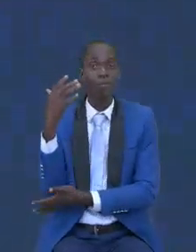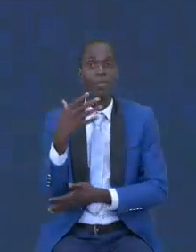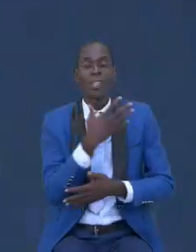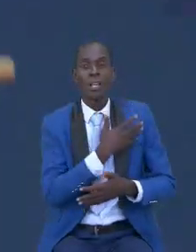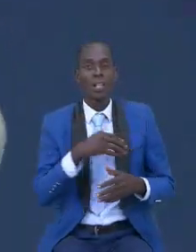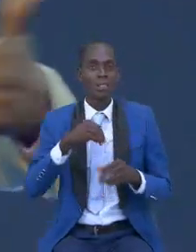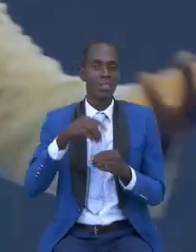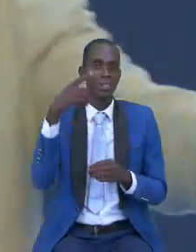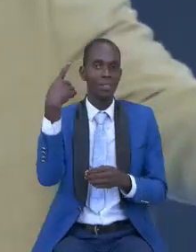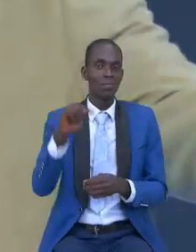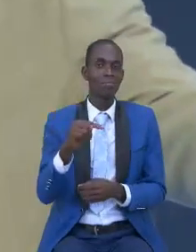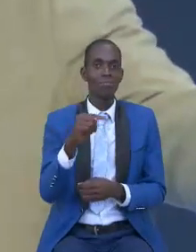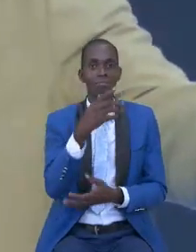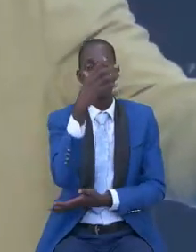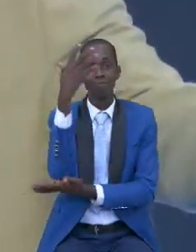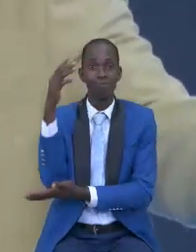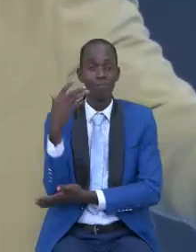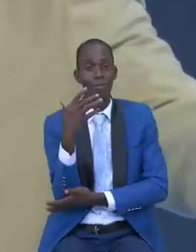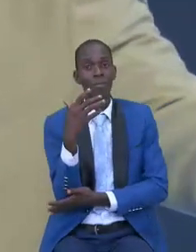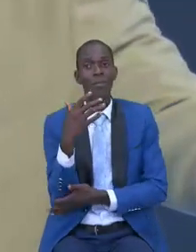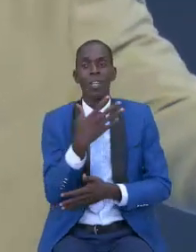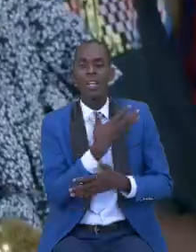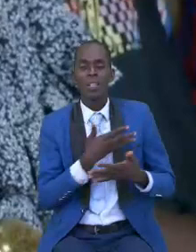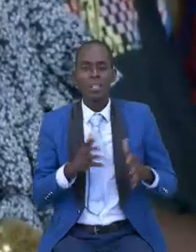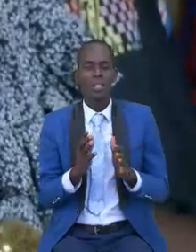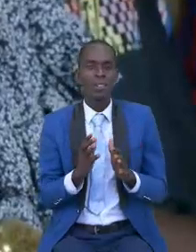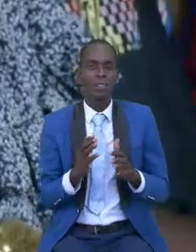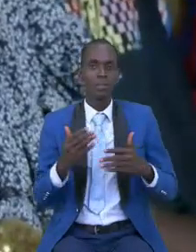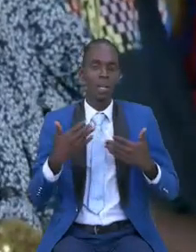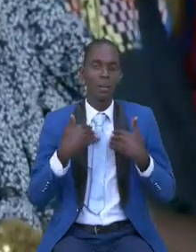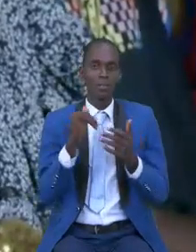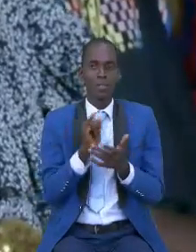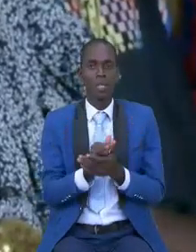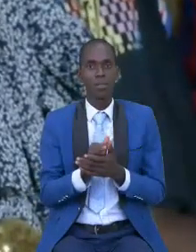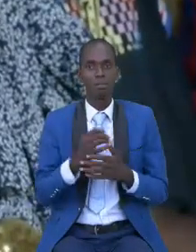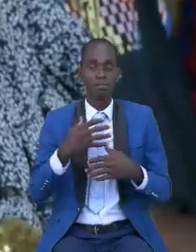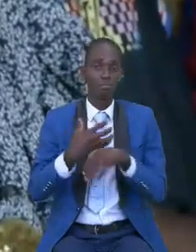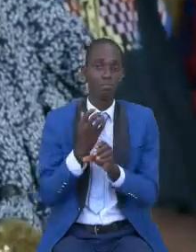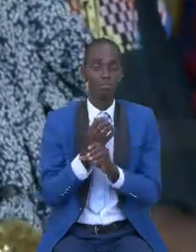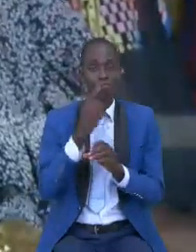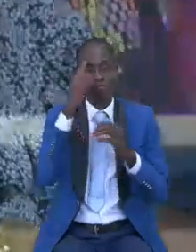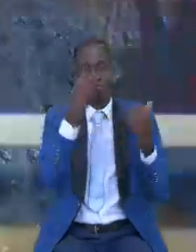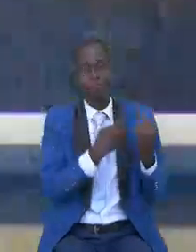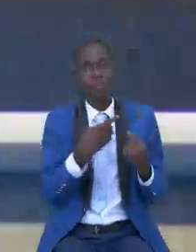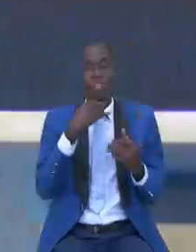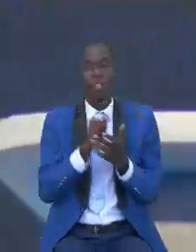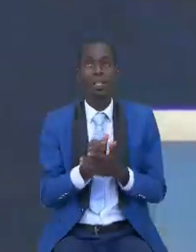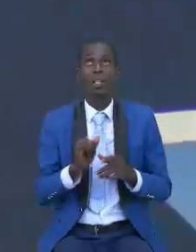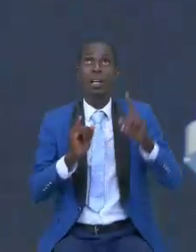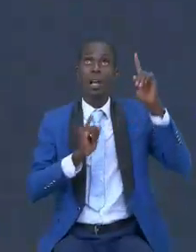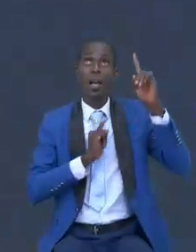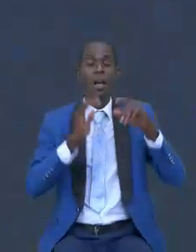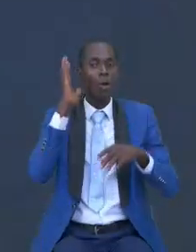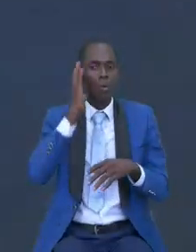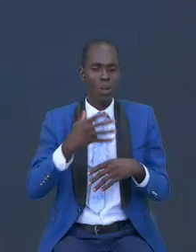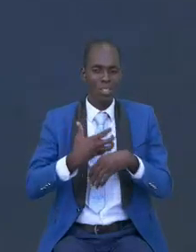blossom. Let's have the creative faith that God himself has said, I will create something